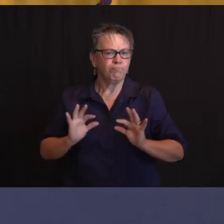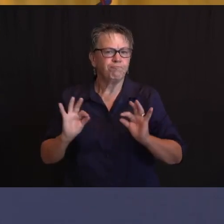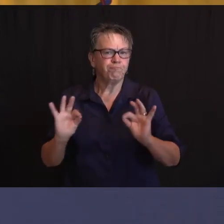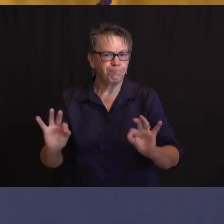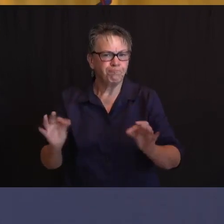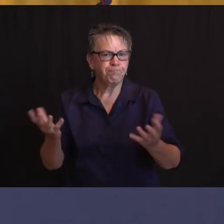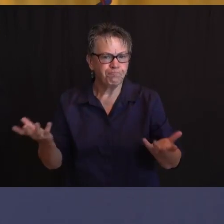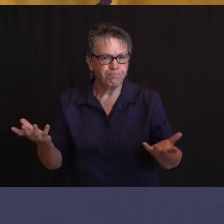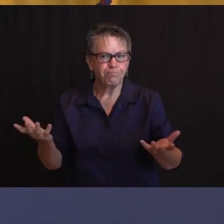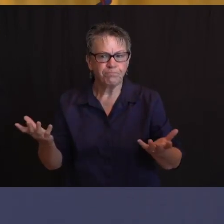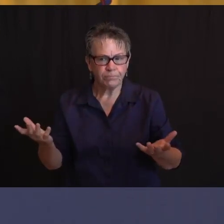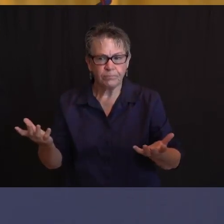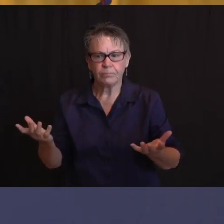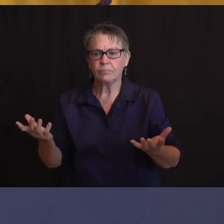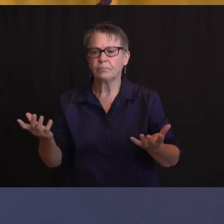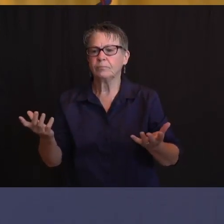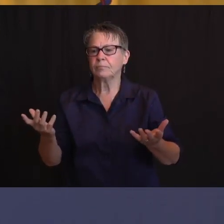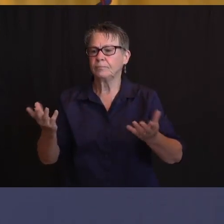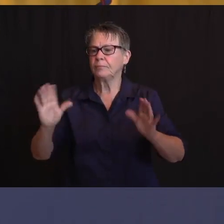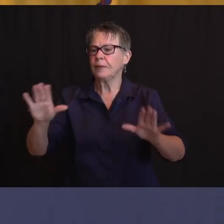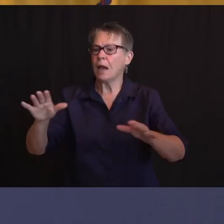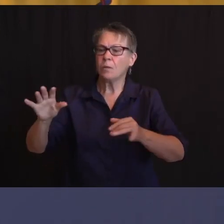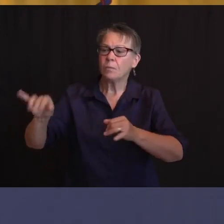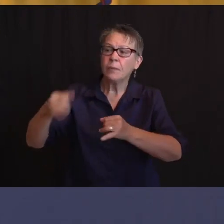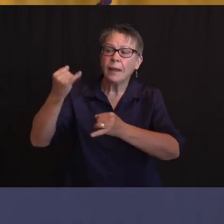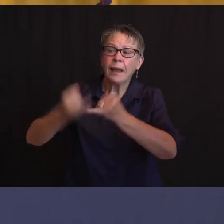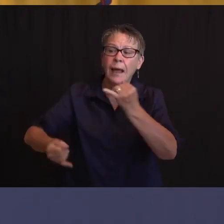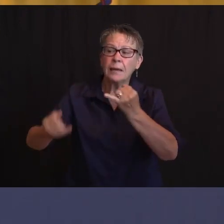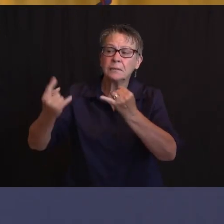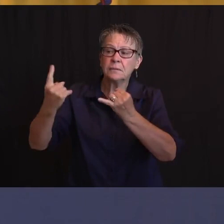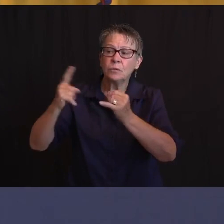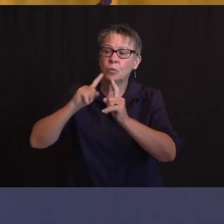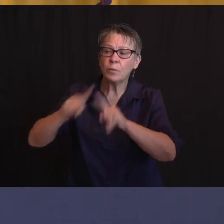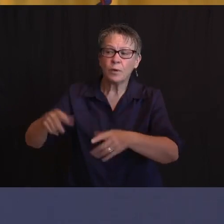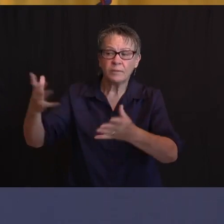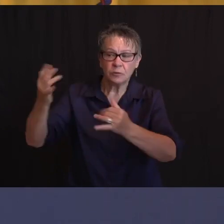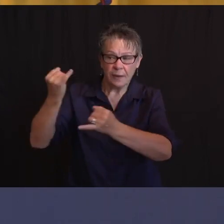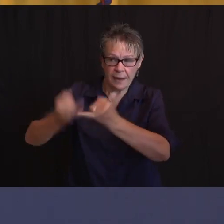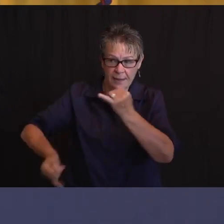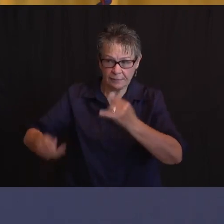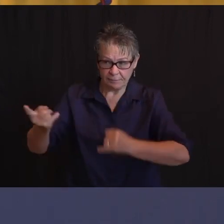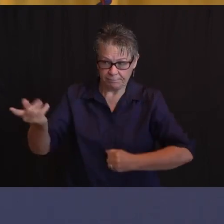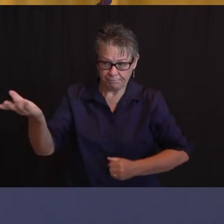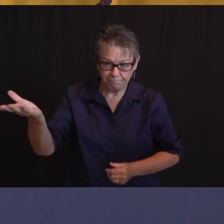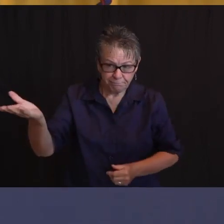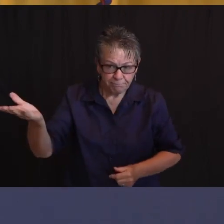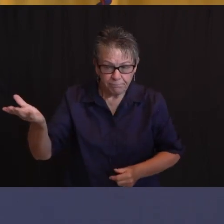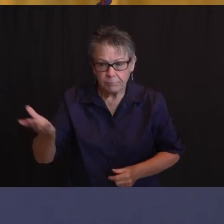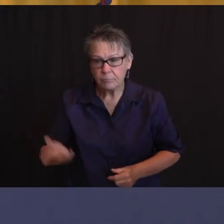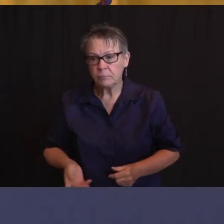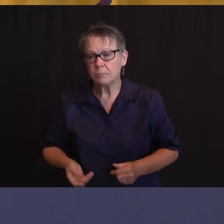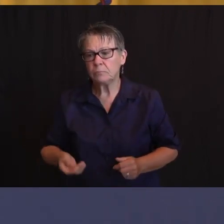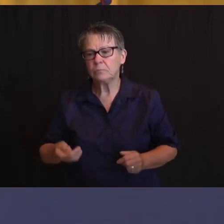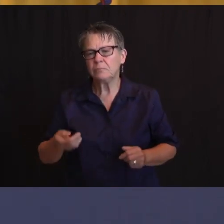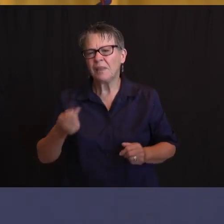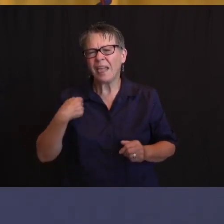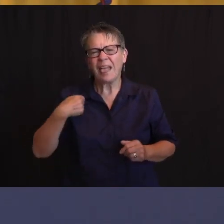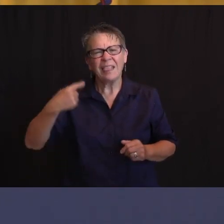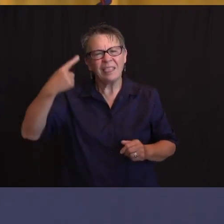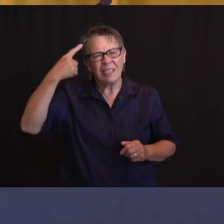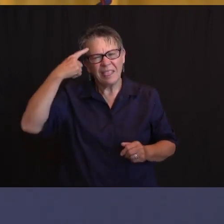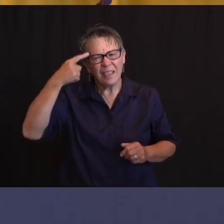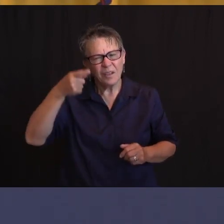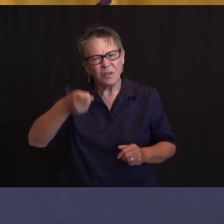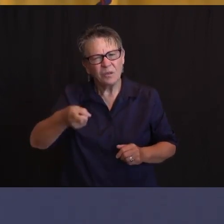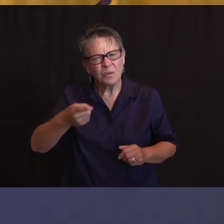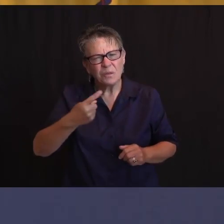out, I should say. I'll do the best I can. Good afternoon, Phil Andrews, New Jersey News Network. I think, Governor, you said earlier there was 1,612 contact traces right